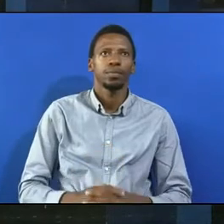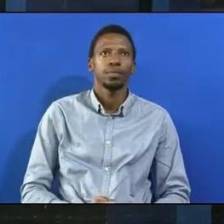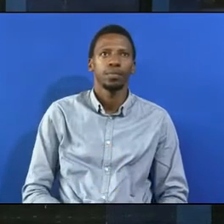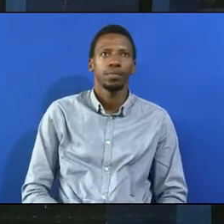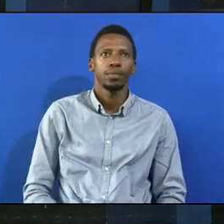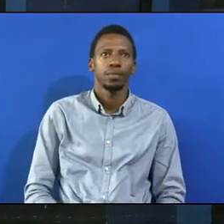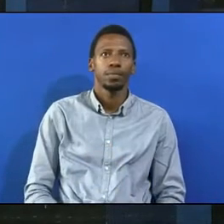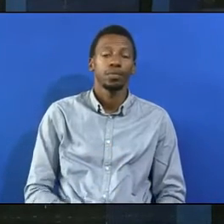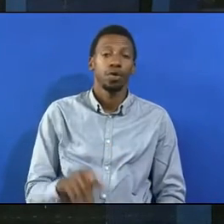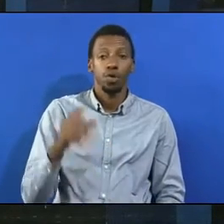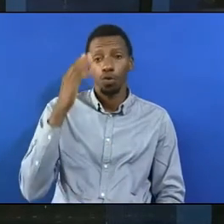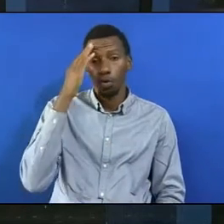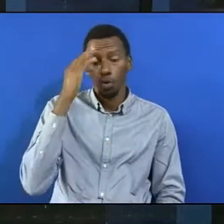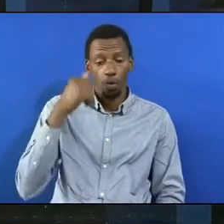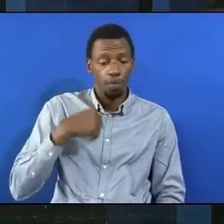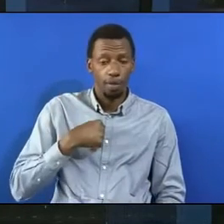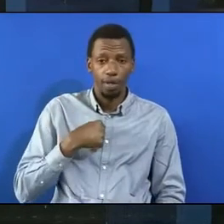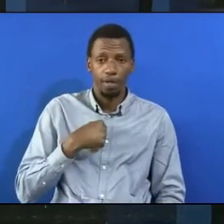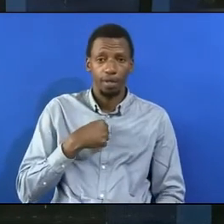You know, my business is a preacher.